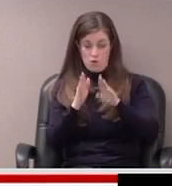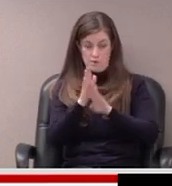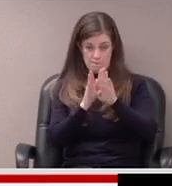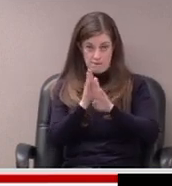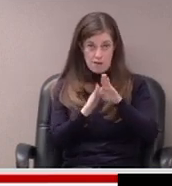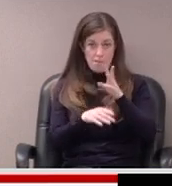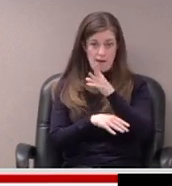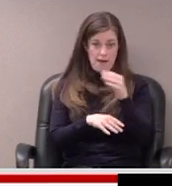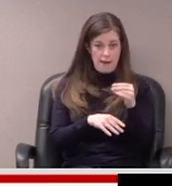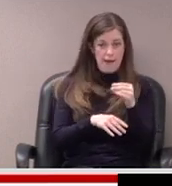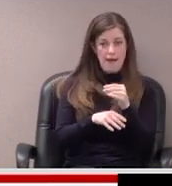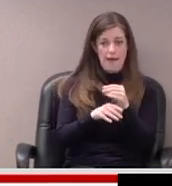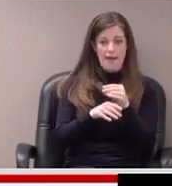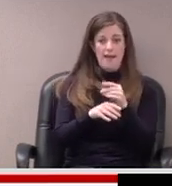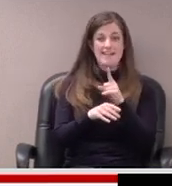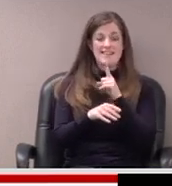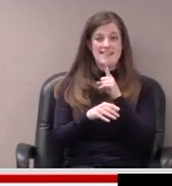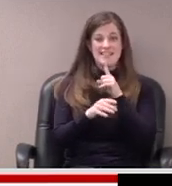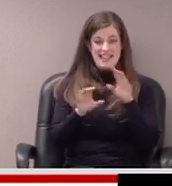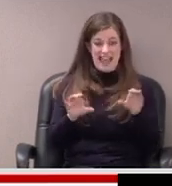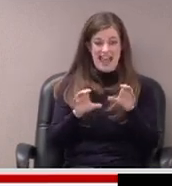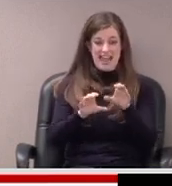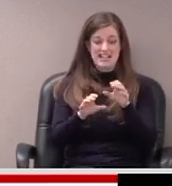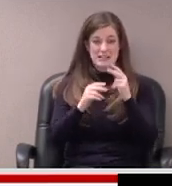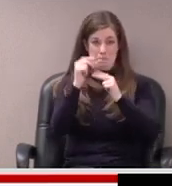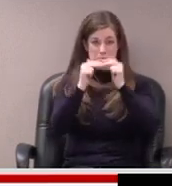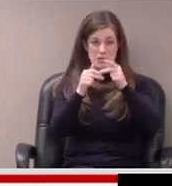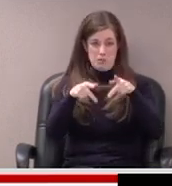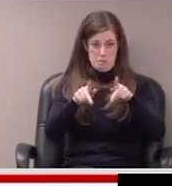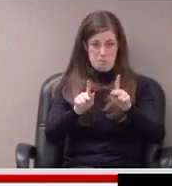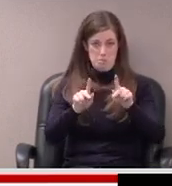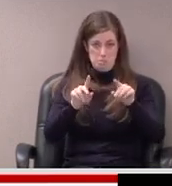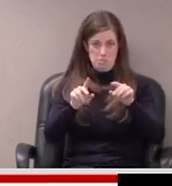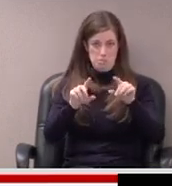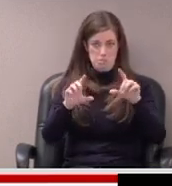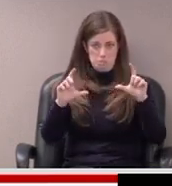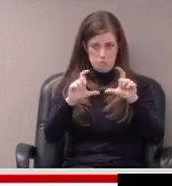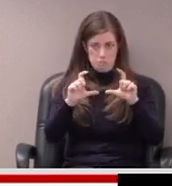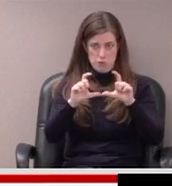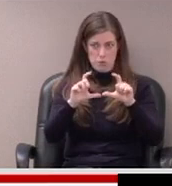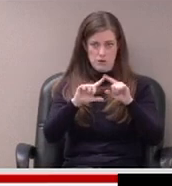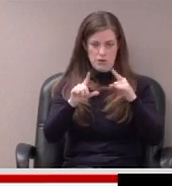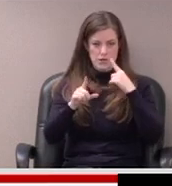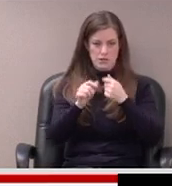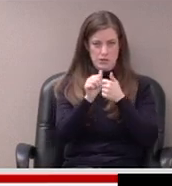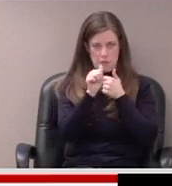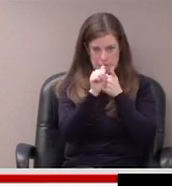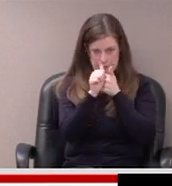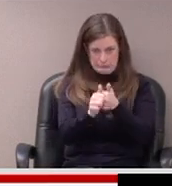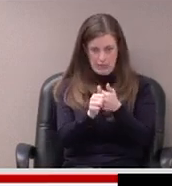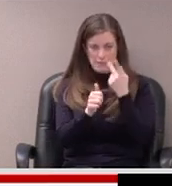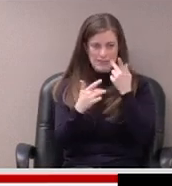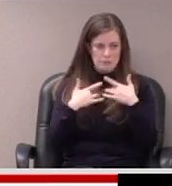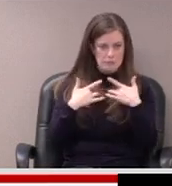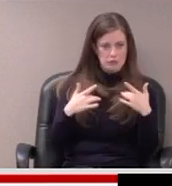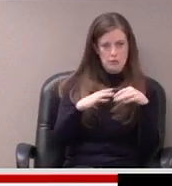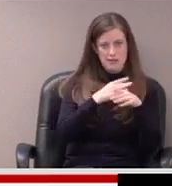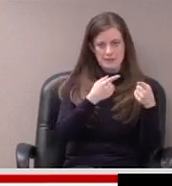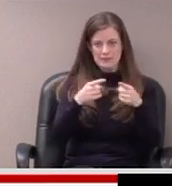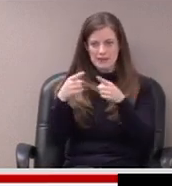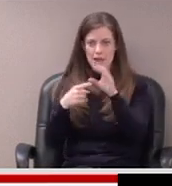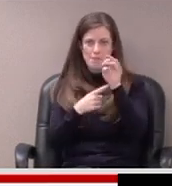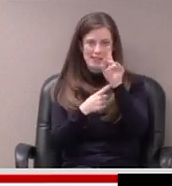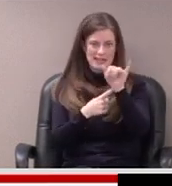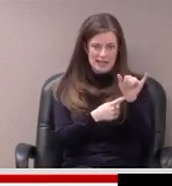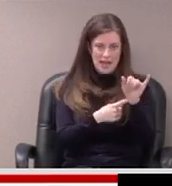development and the active building permits. So we keep this up to date. We can see trends within the county to see where development is taking place, where